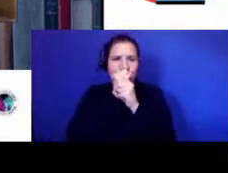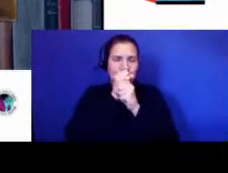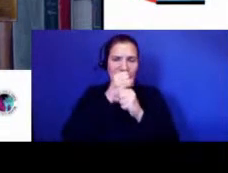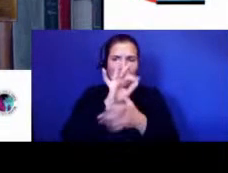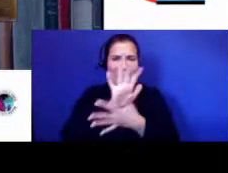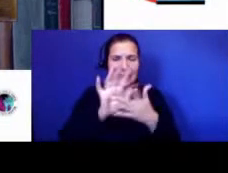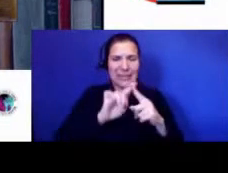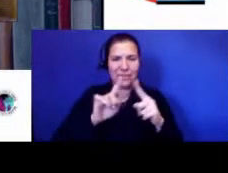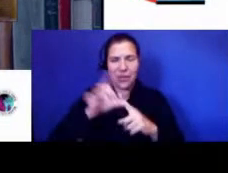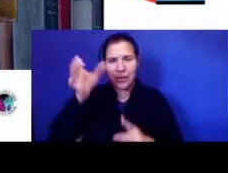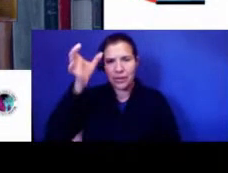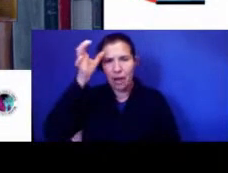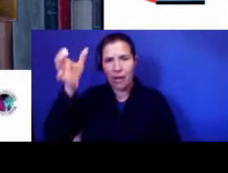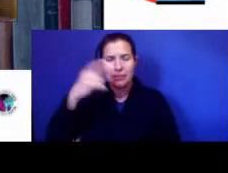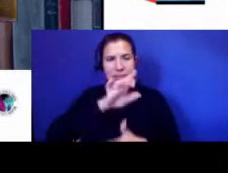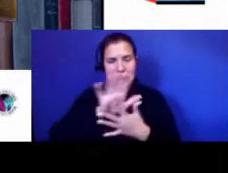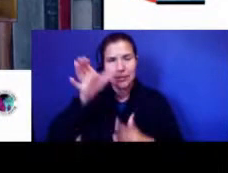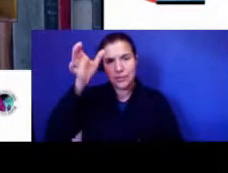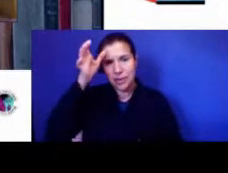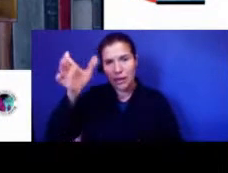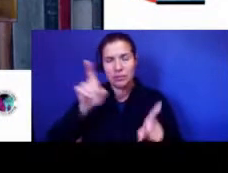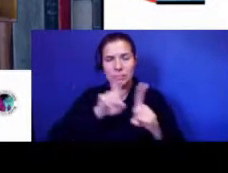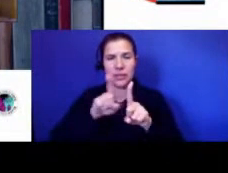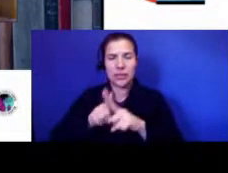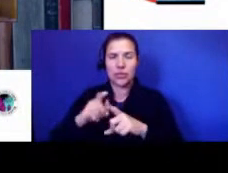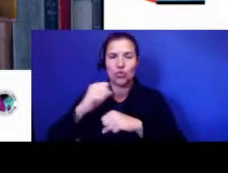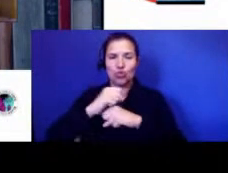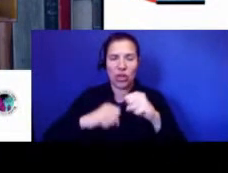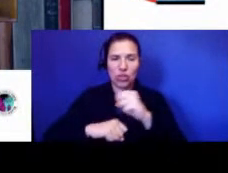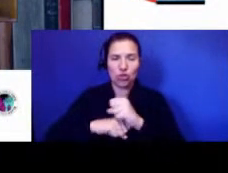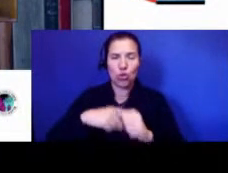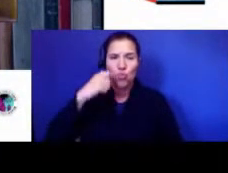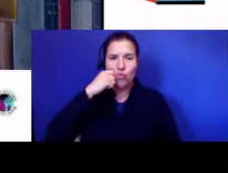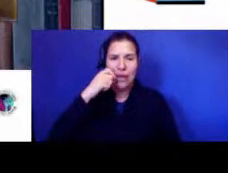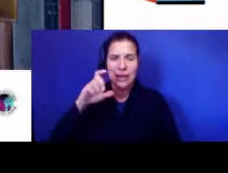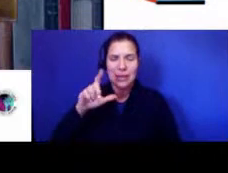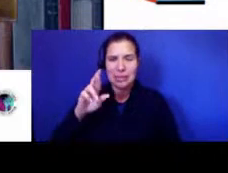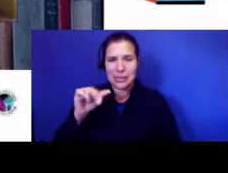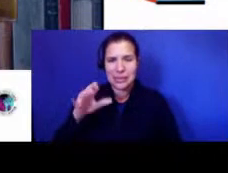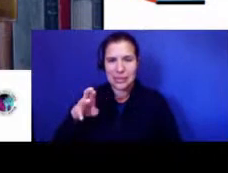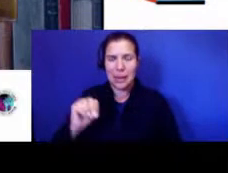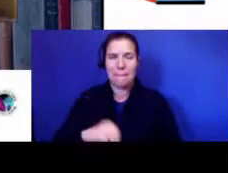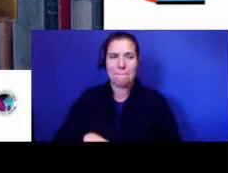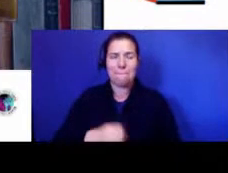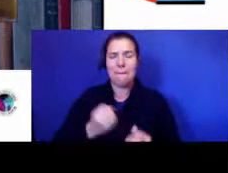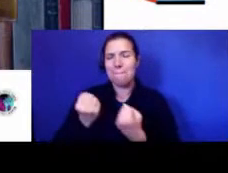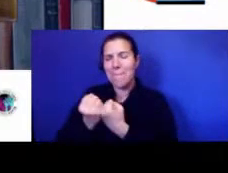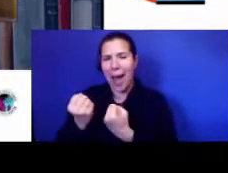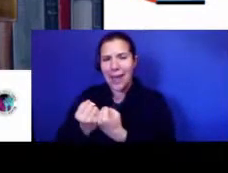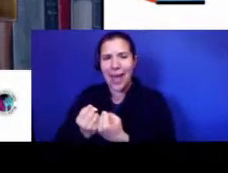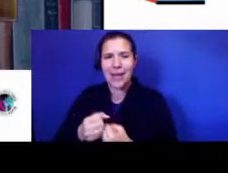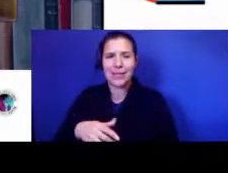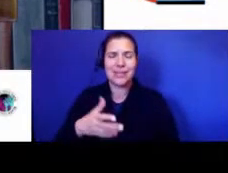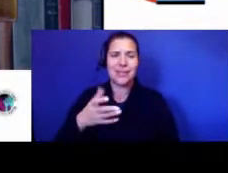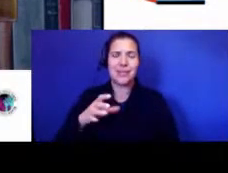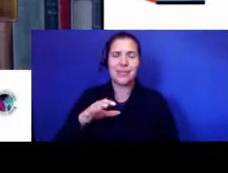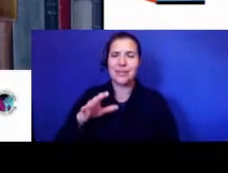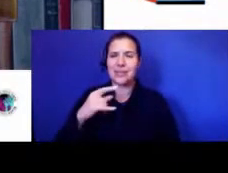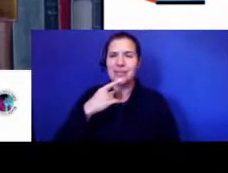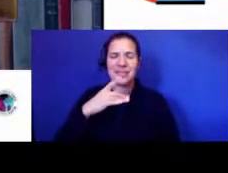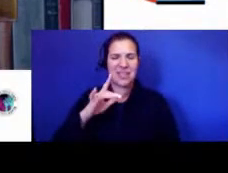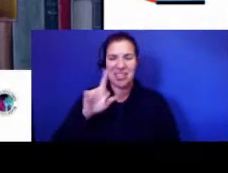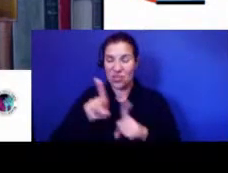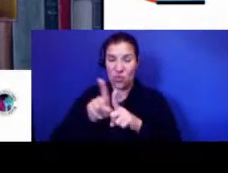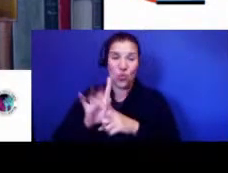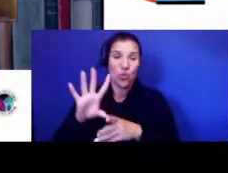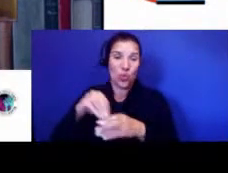concepts, concepts such as structural racism, implicit bias, disparate impact, even